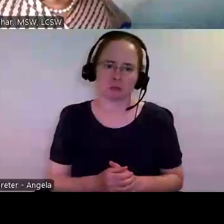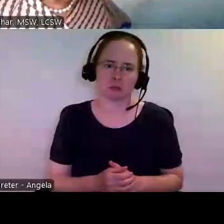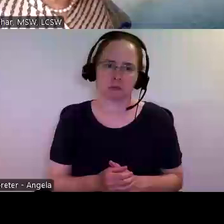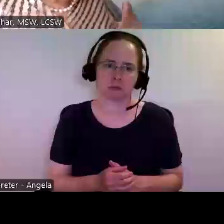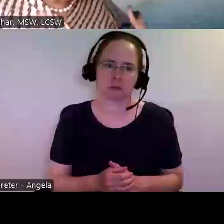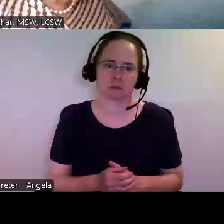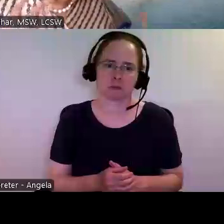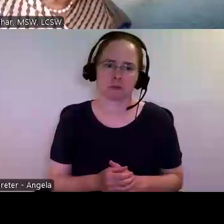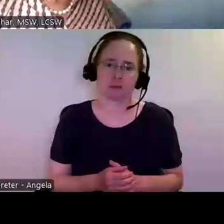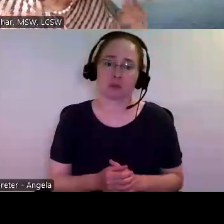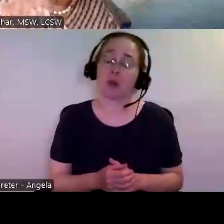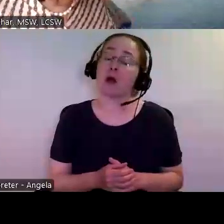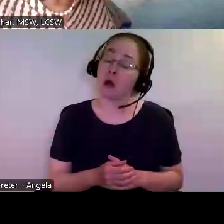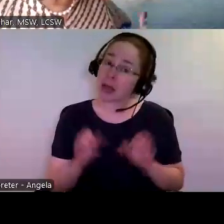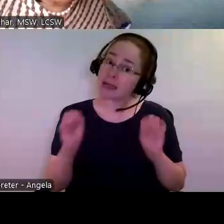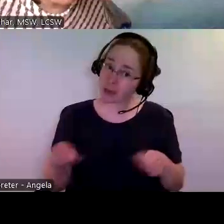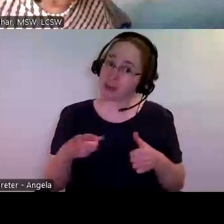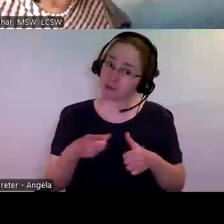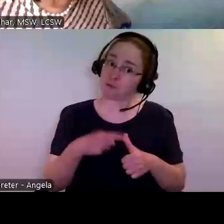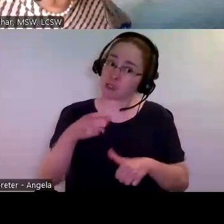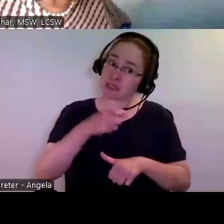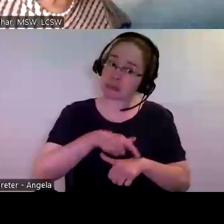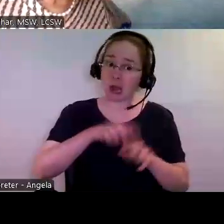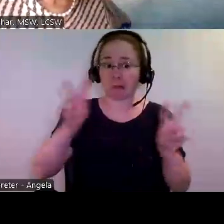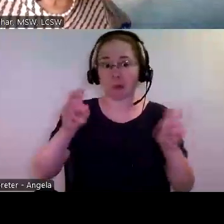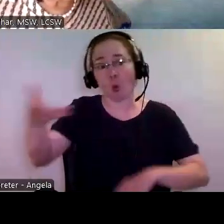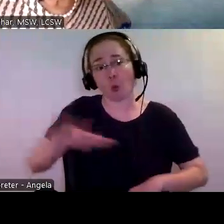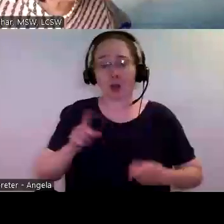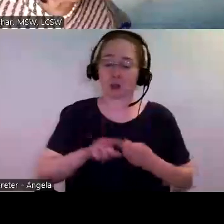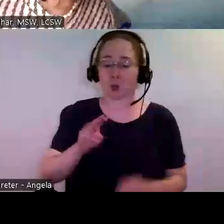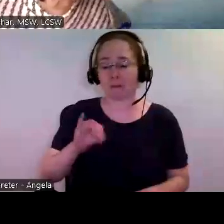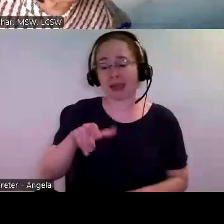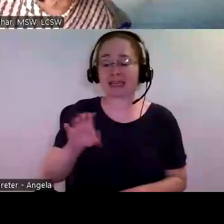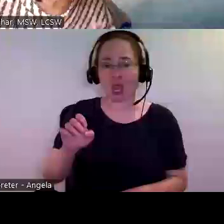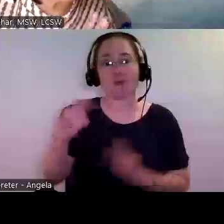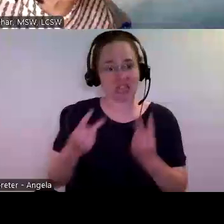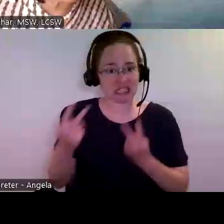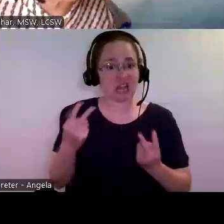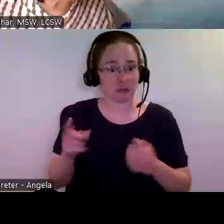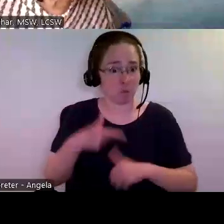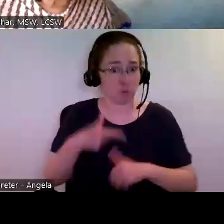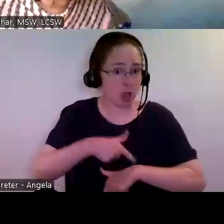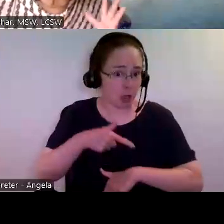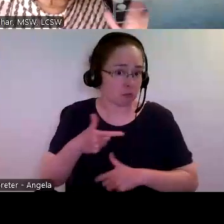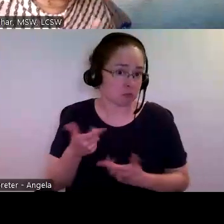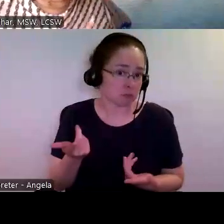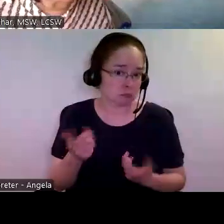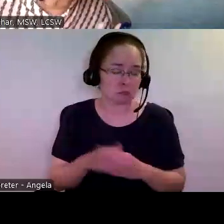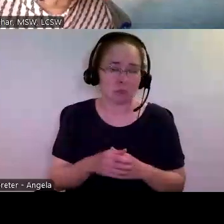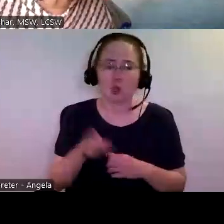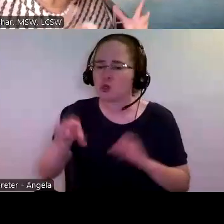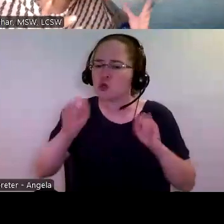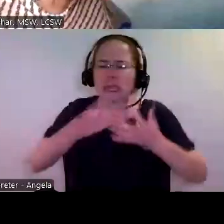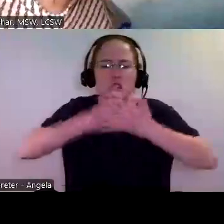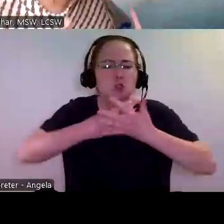And it could also be the first time welcome to Medicare visit. And, you know, you can screen for a